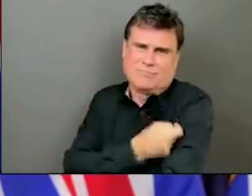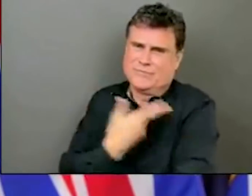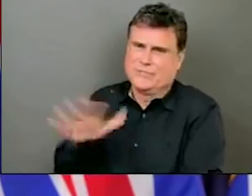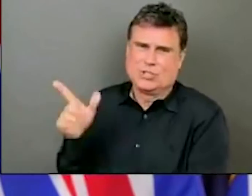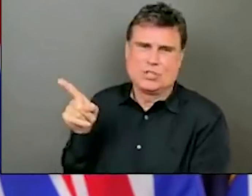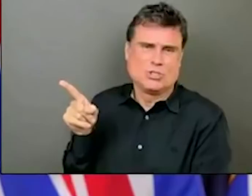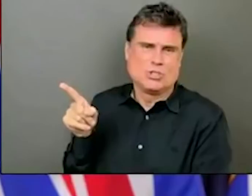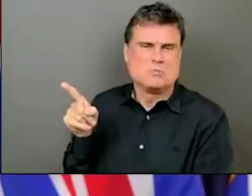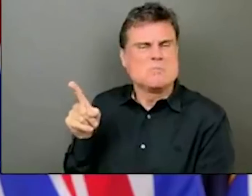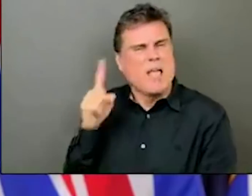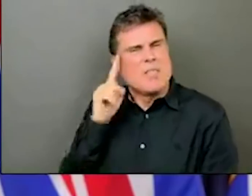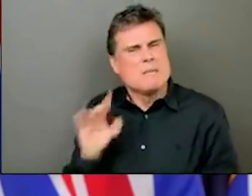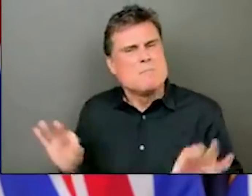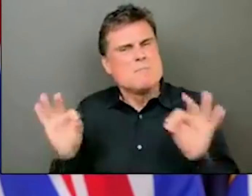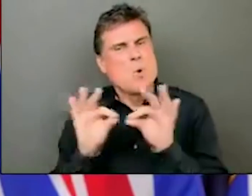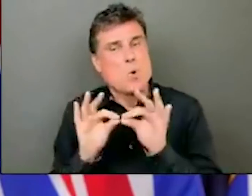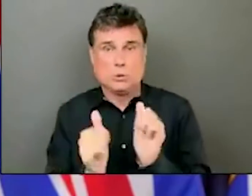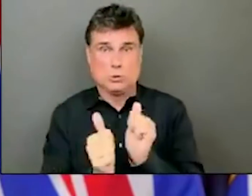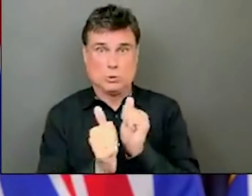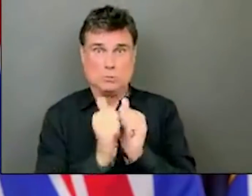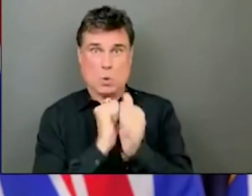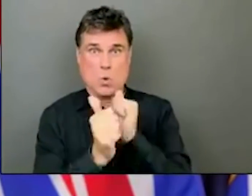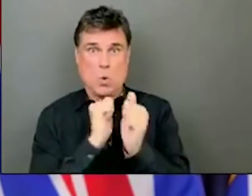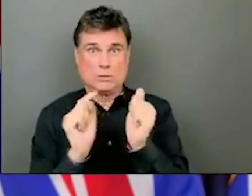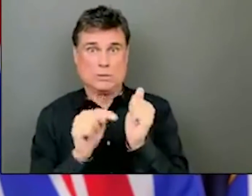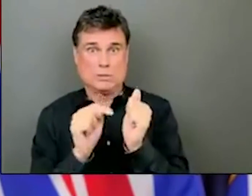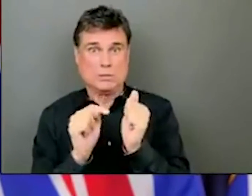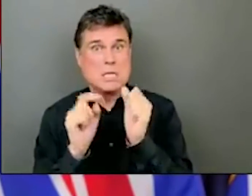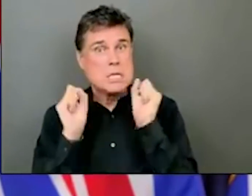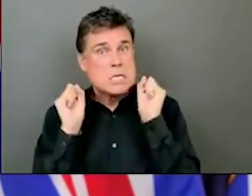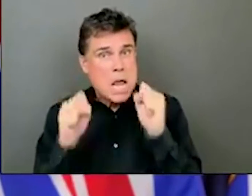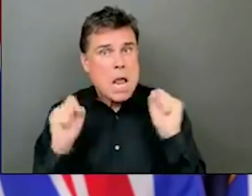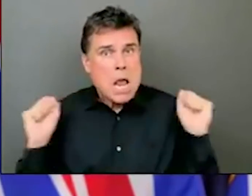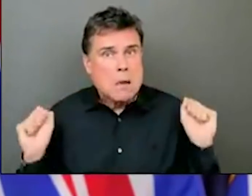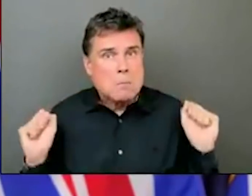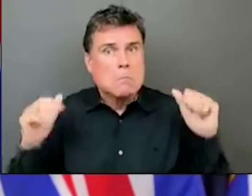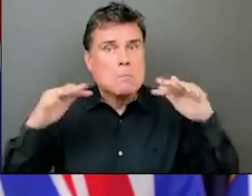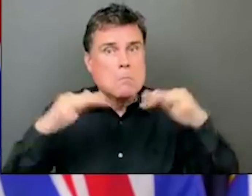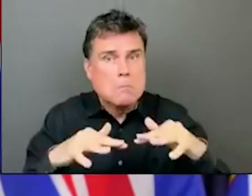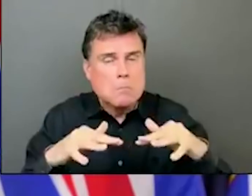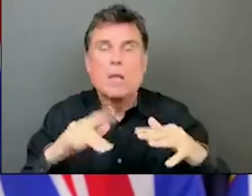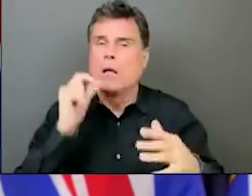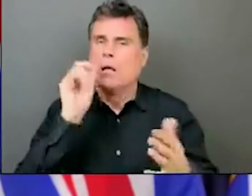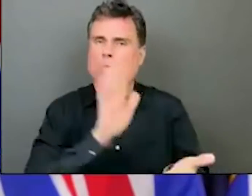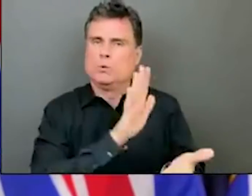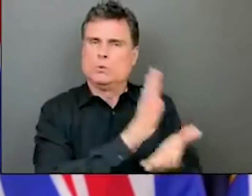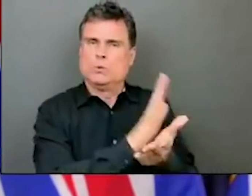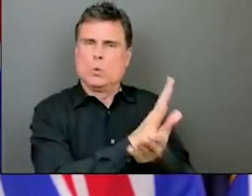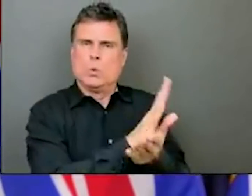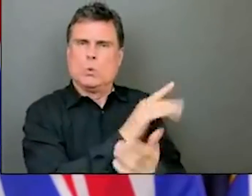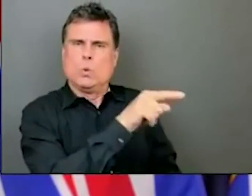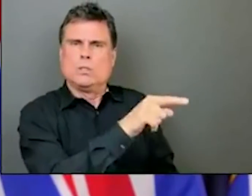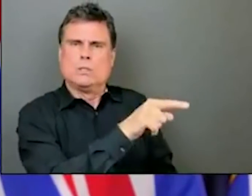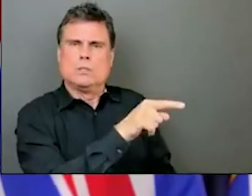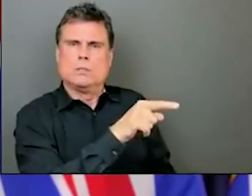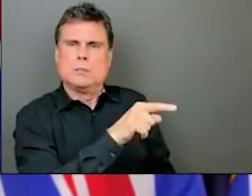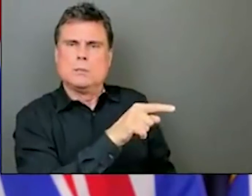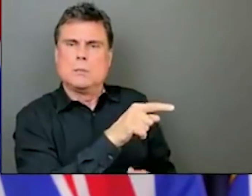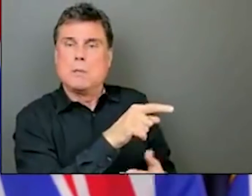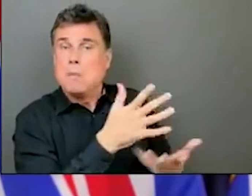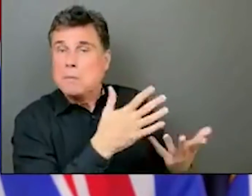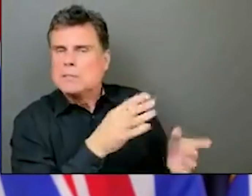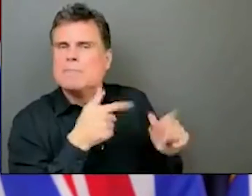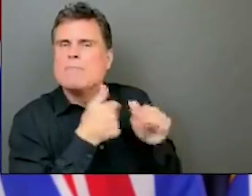so I think it's important, especially in sports where it's possible. And there are the practical considerations in school sports